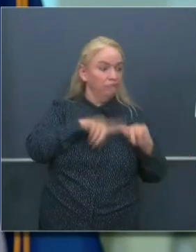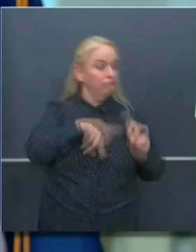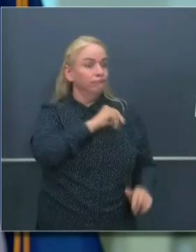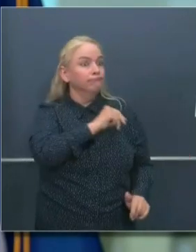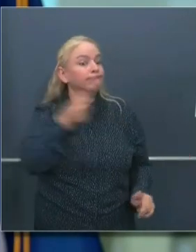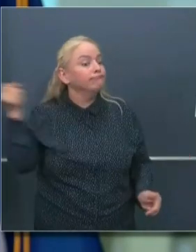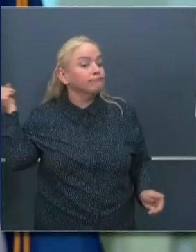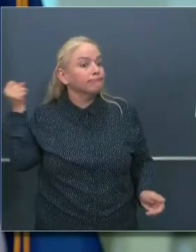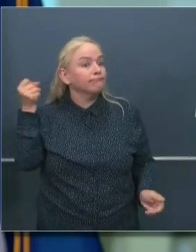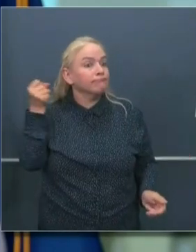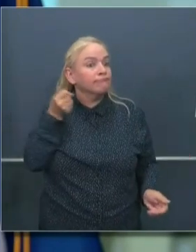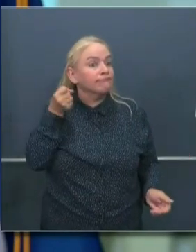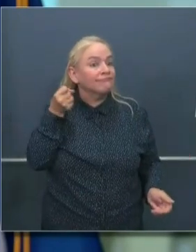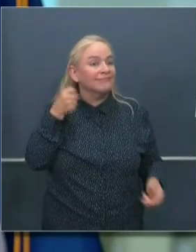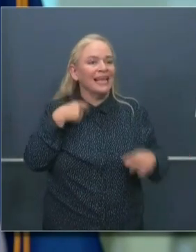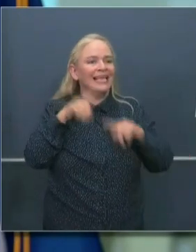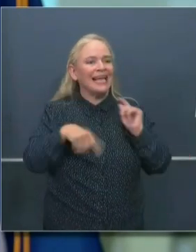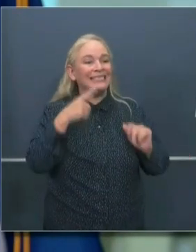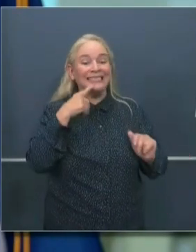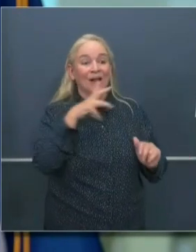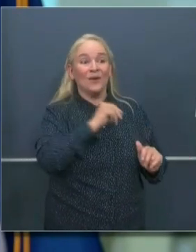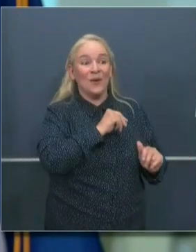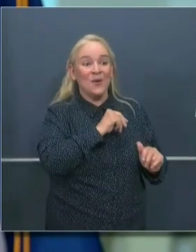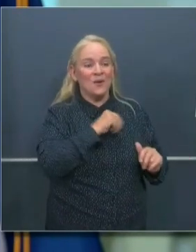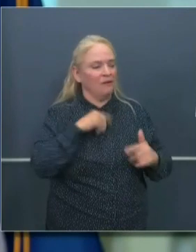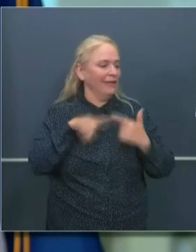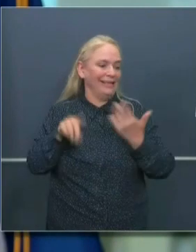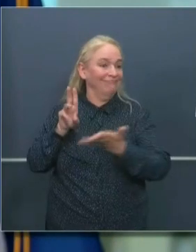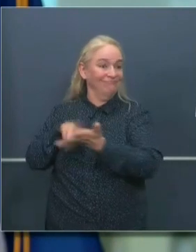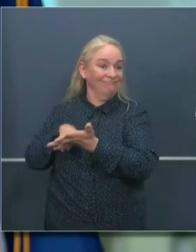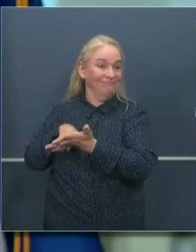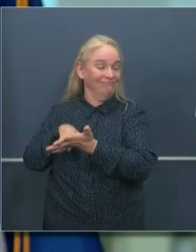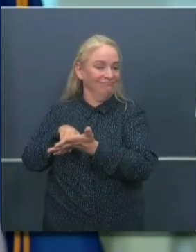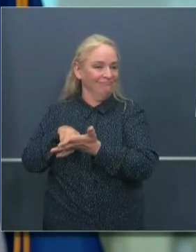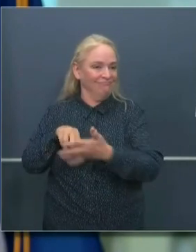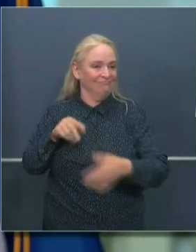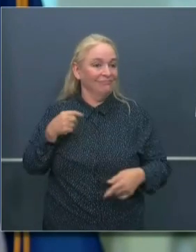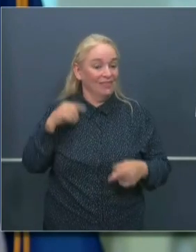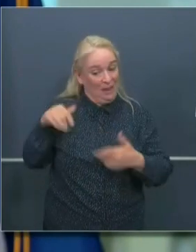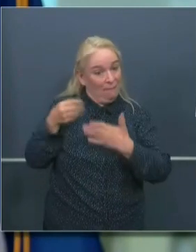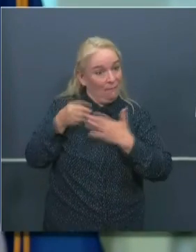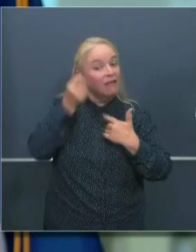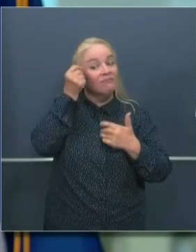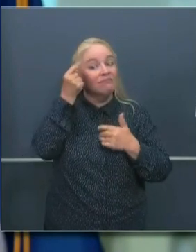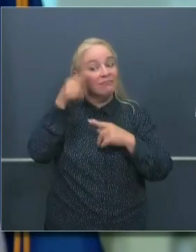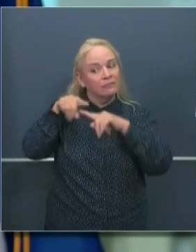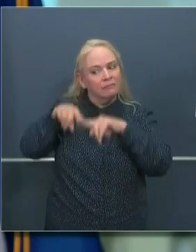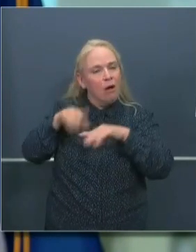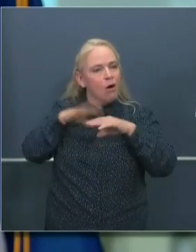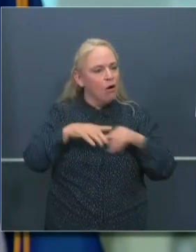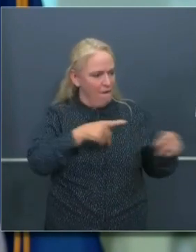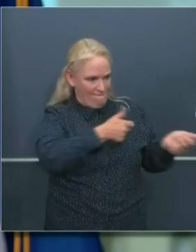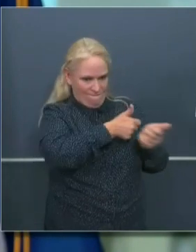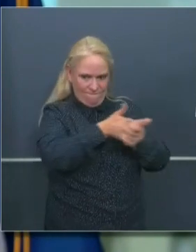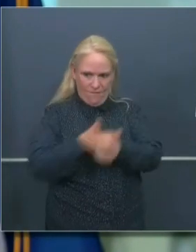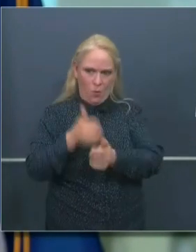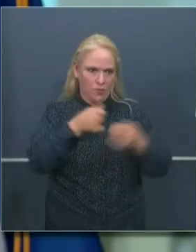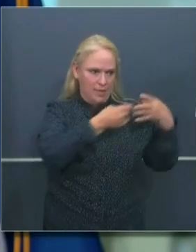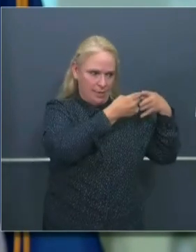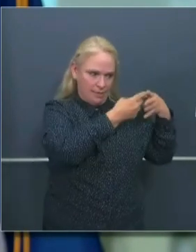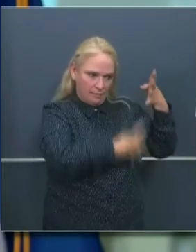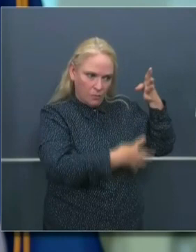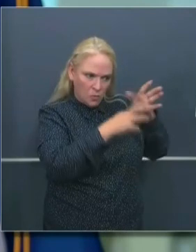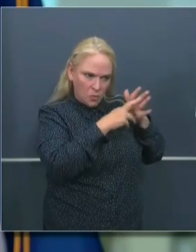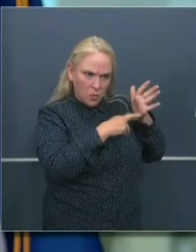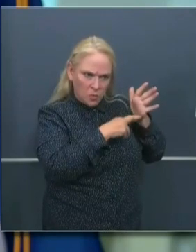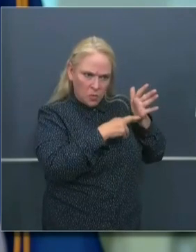own. I couldn't just sign an executive order to make contingent contributions to counties. I needed the consent and concurrence